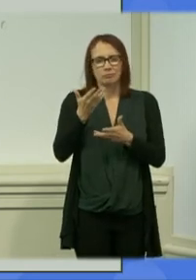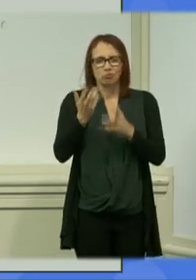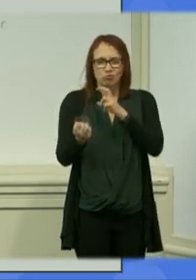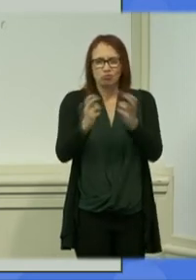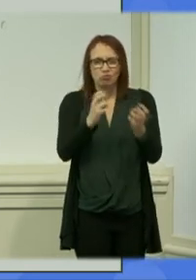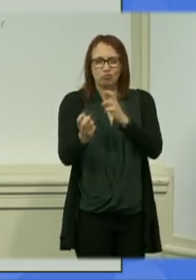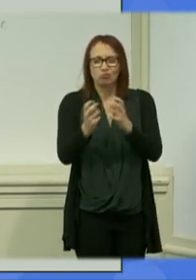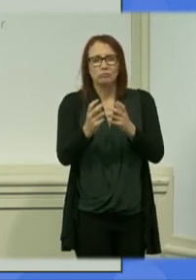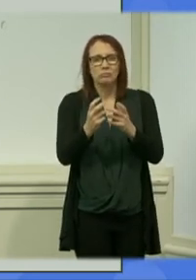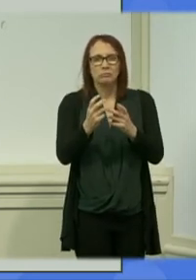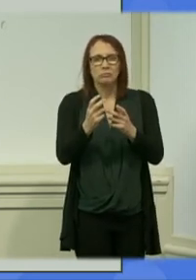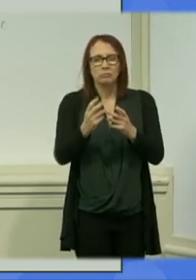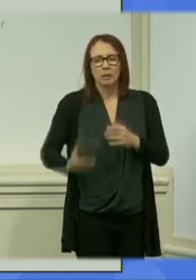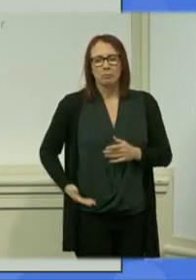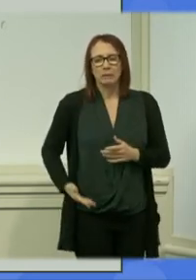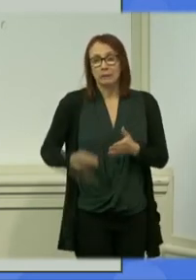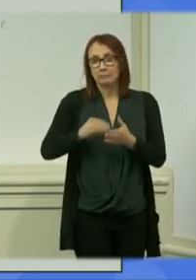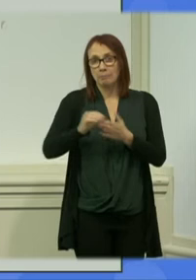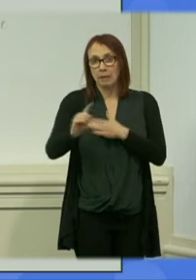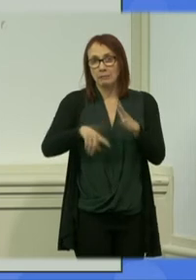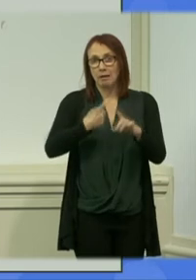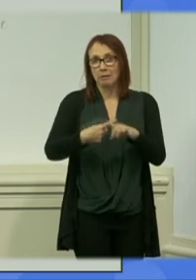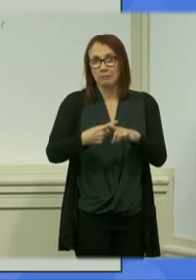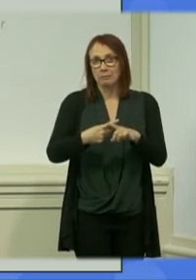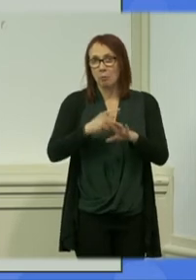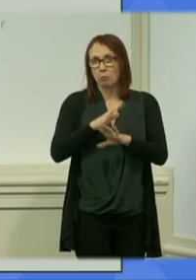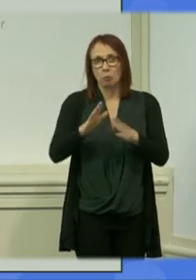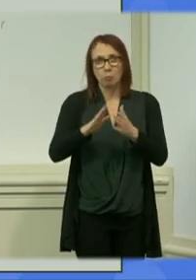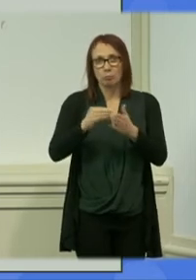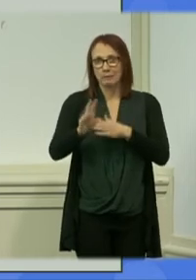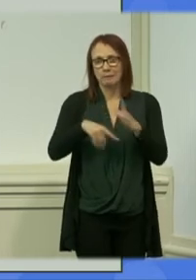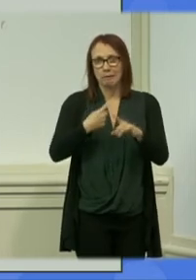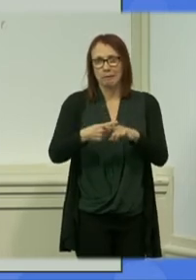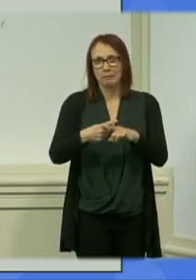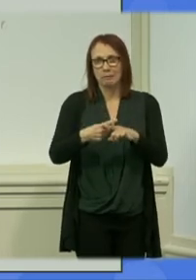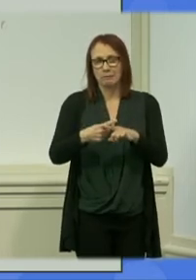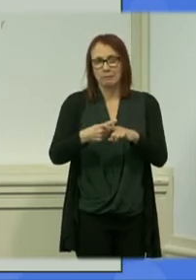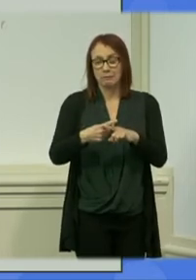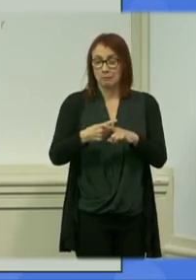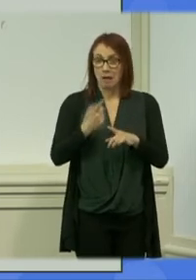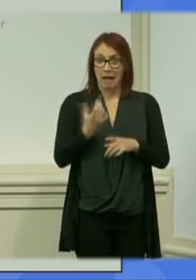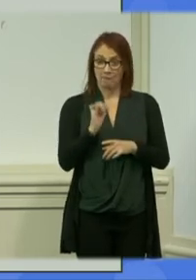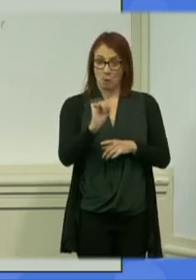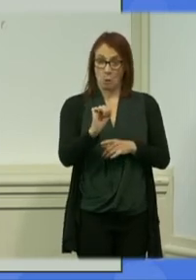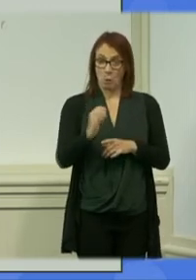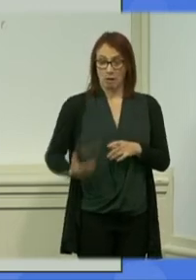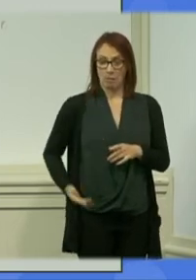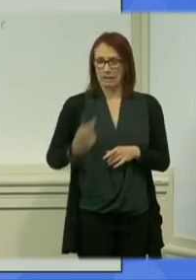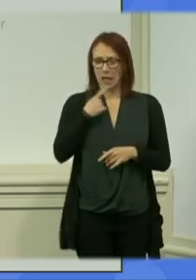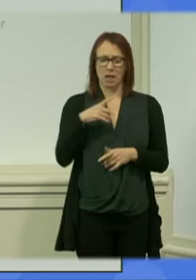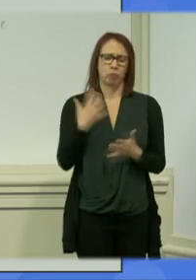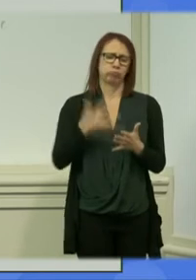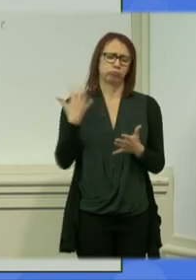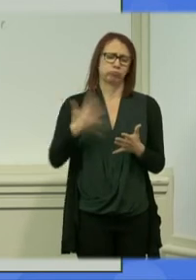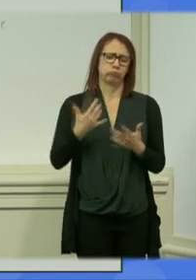how much business do or don't pay taxes. Any self-respecting business would probably tell you they pay a lot of taxes, and they